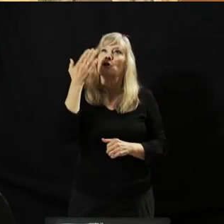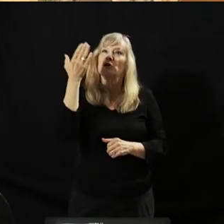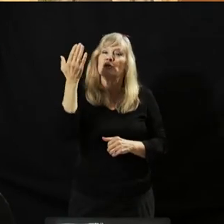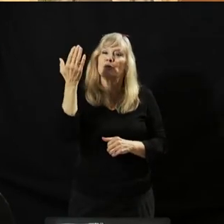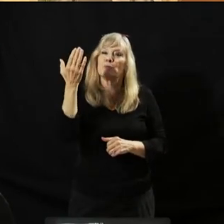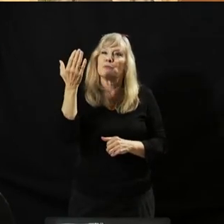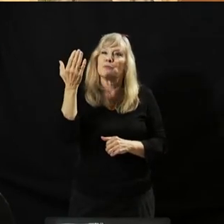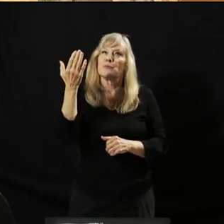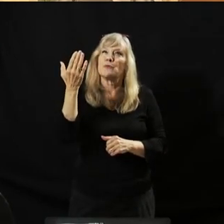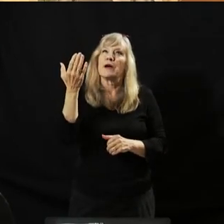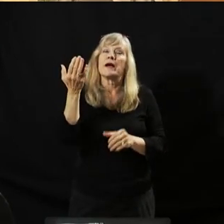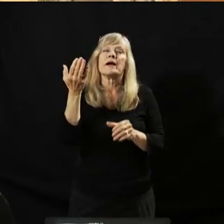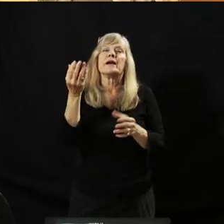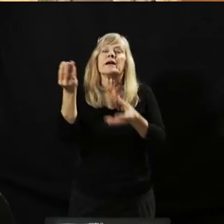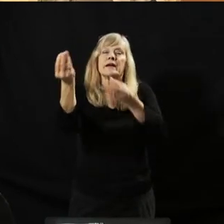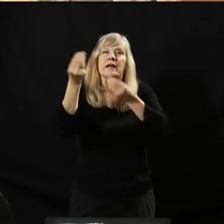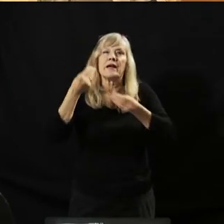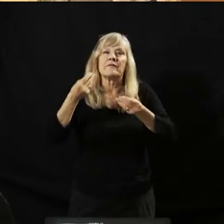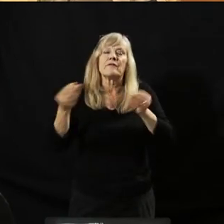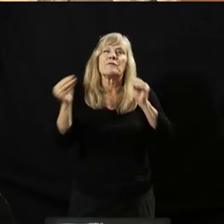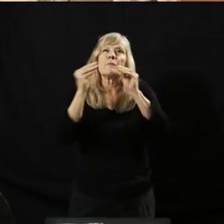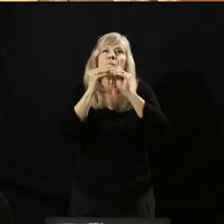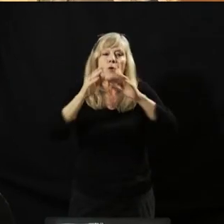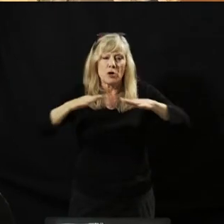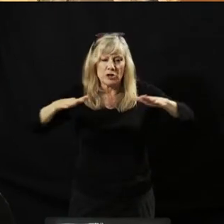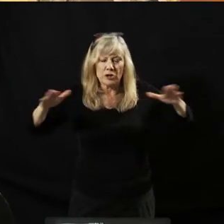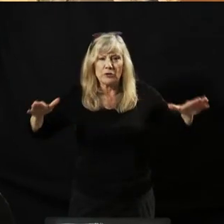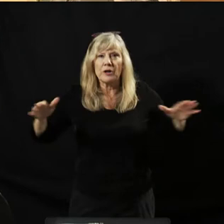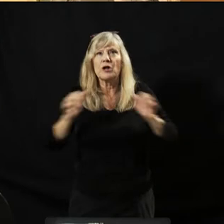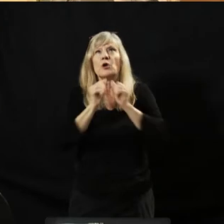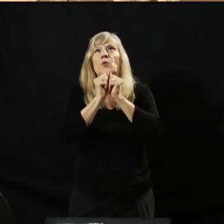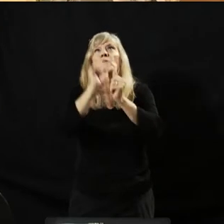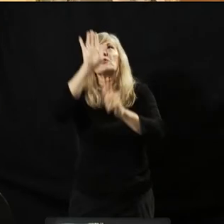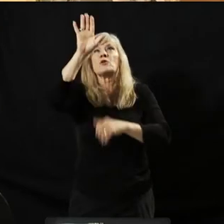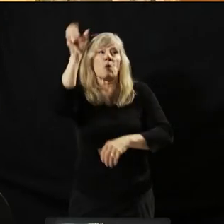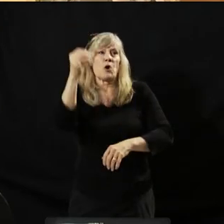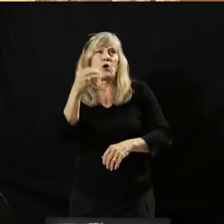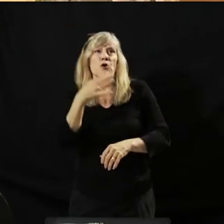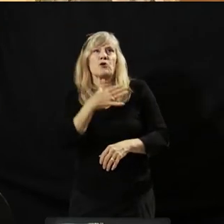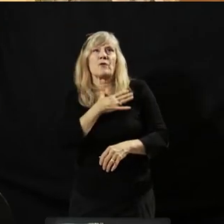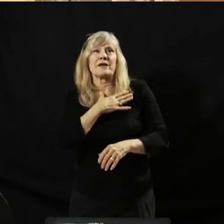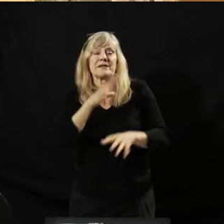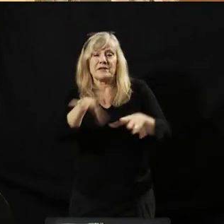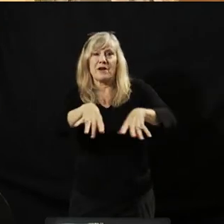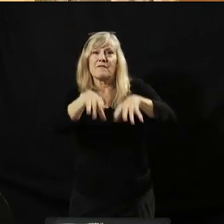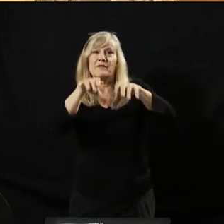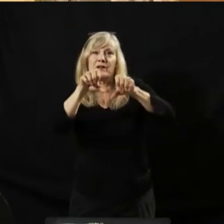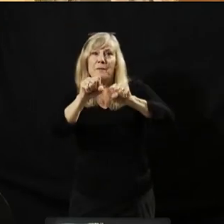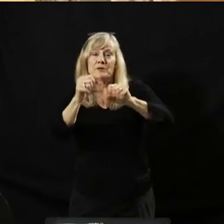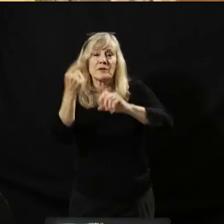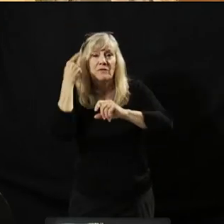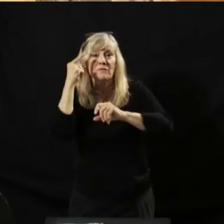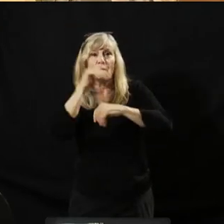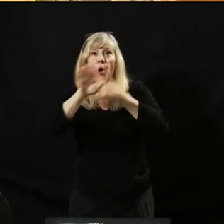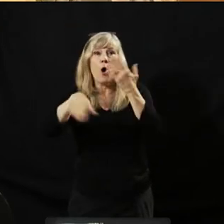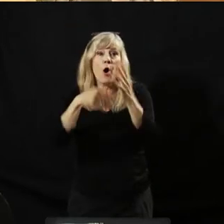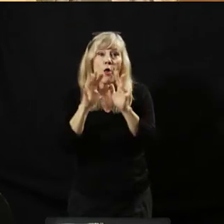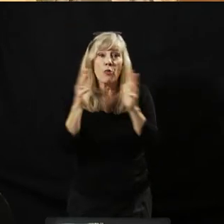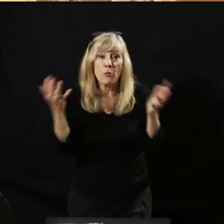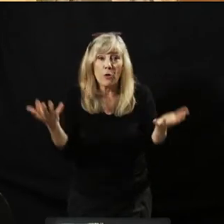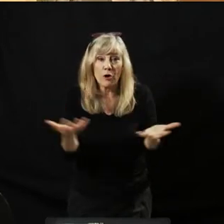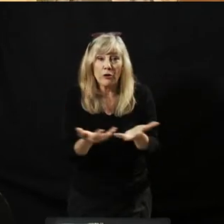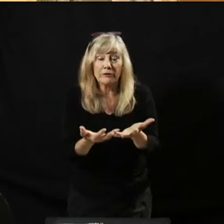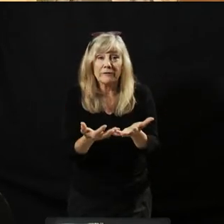your promise by pouring out the grace of adoption throughout the whole world, and